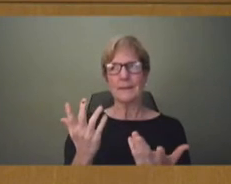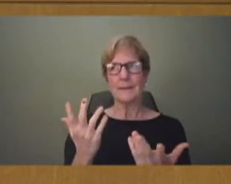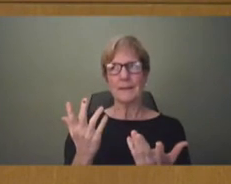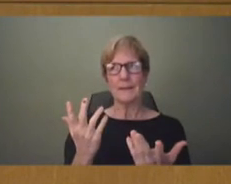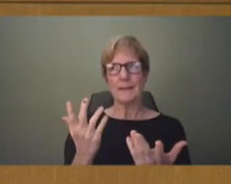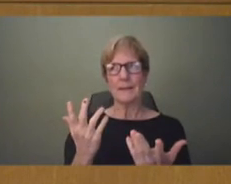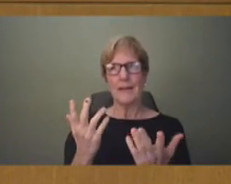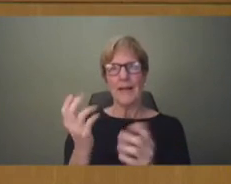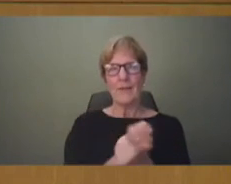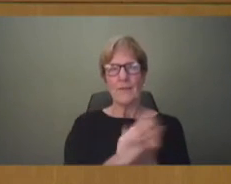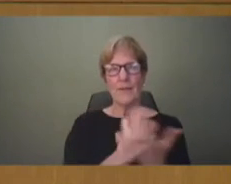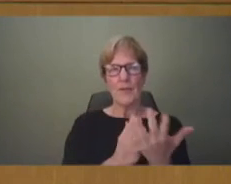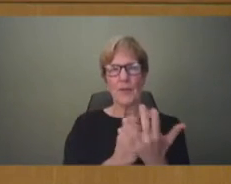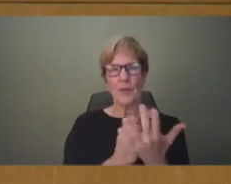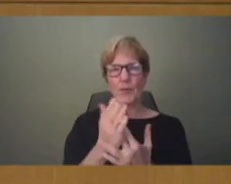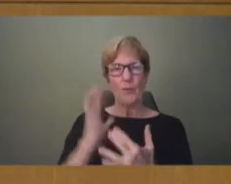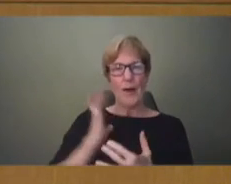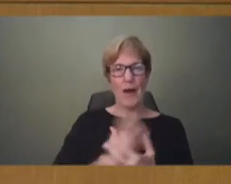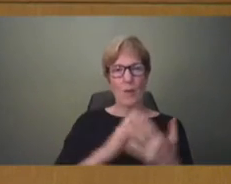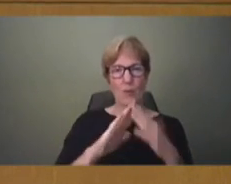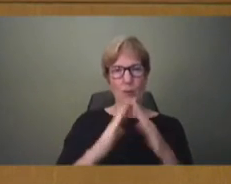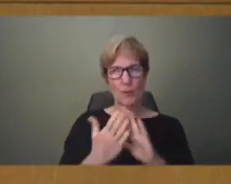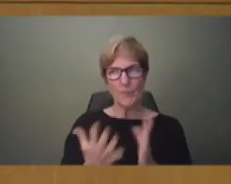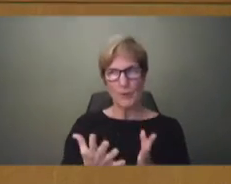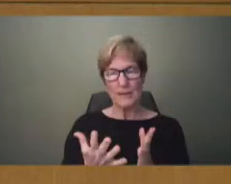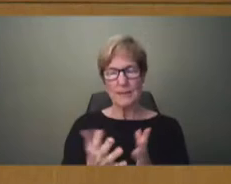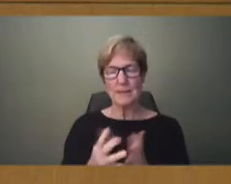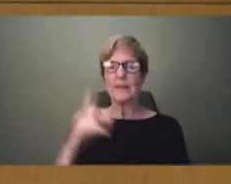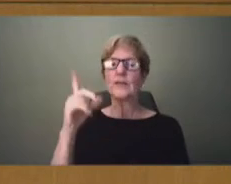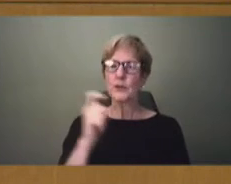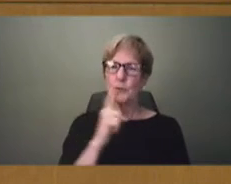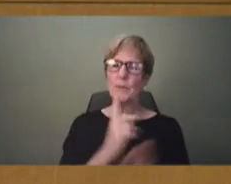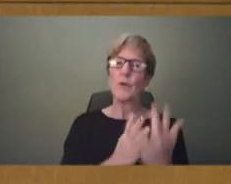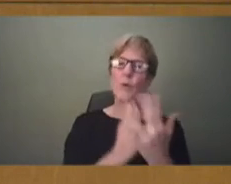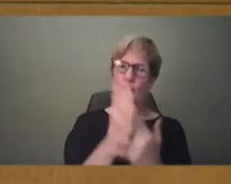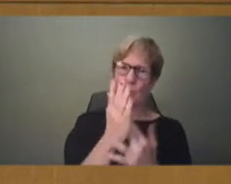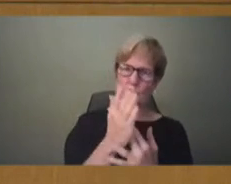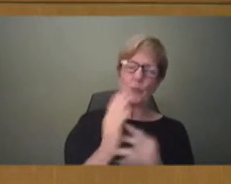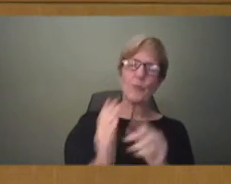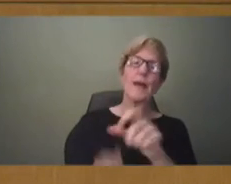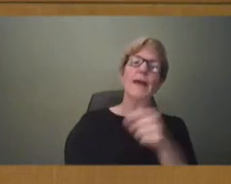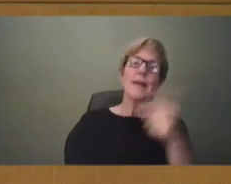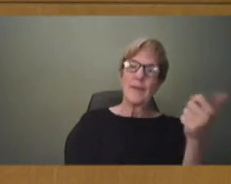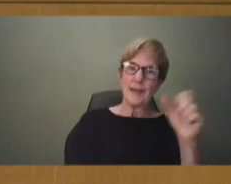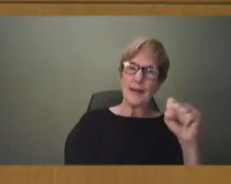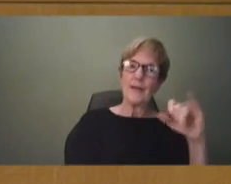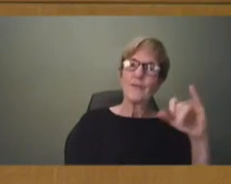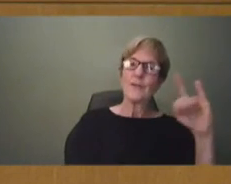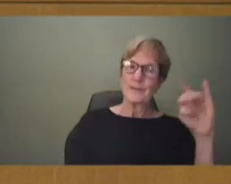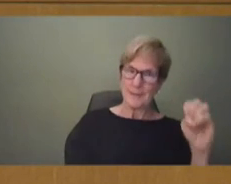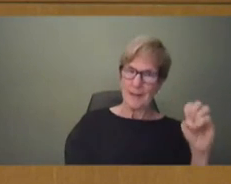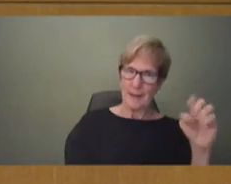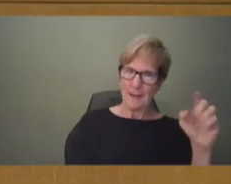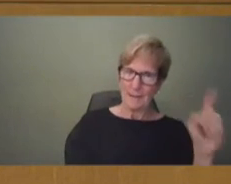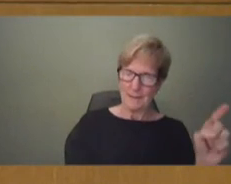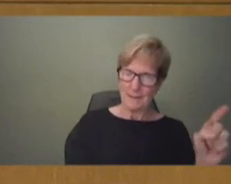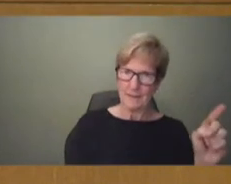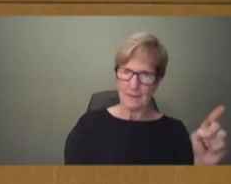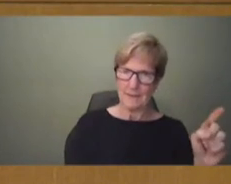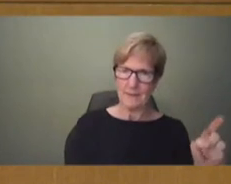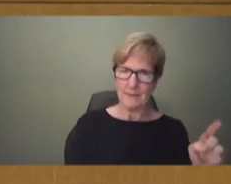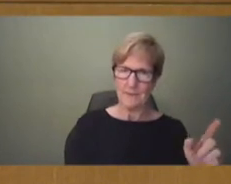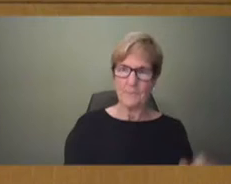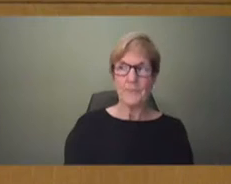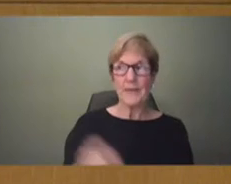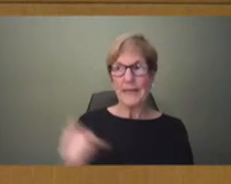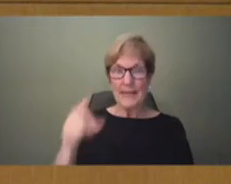our community they should be coming through the other side to where it I mean if you look at